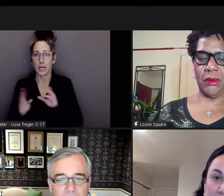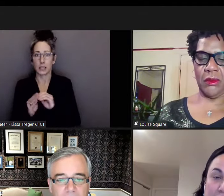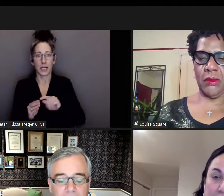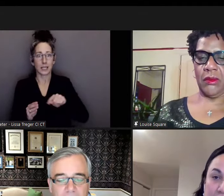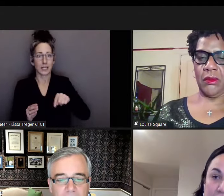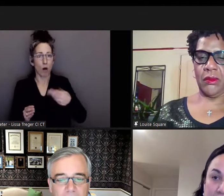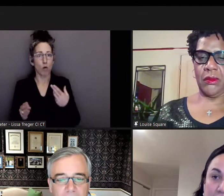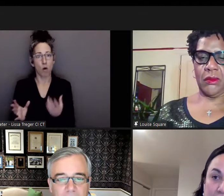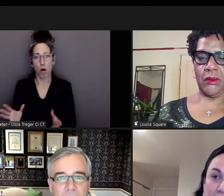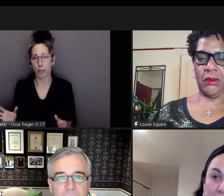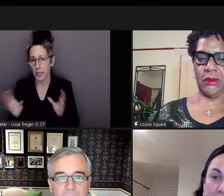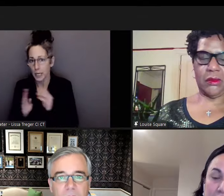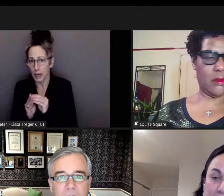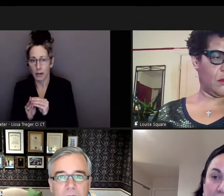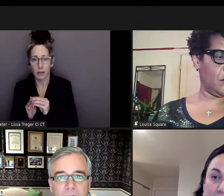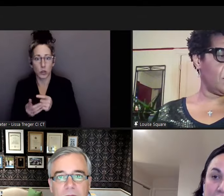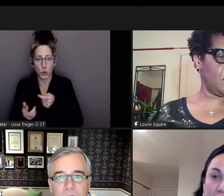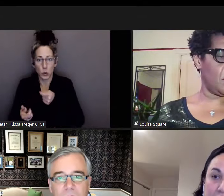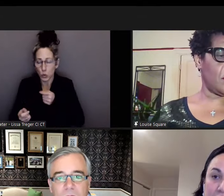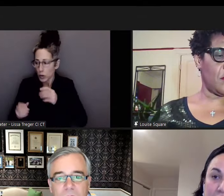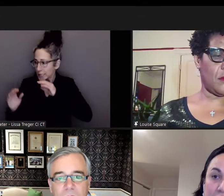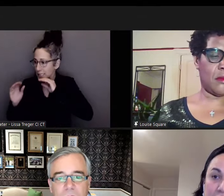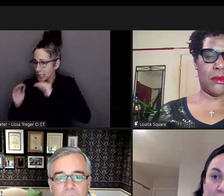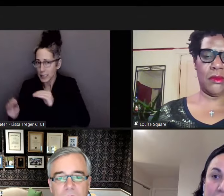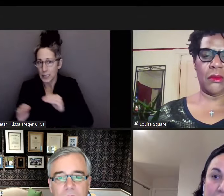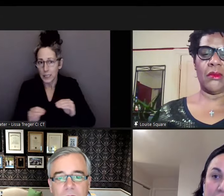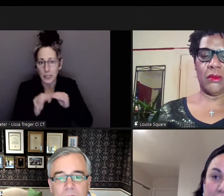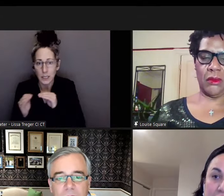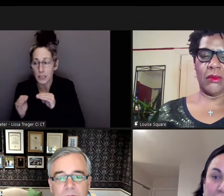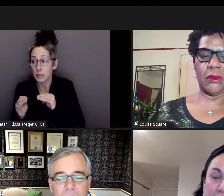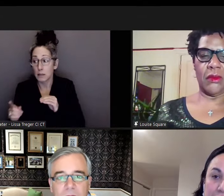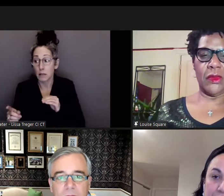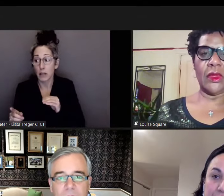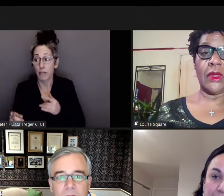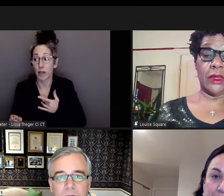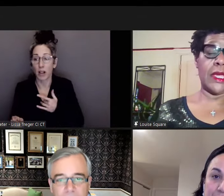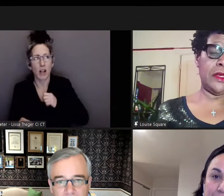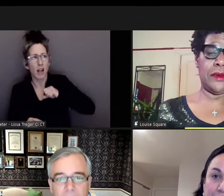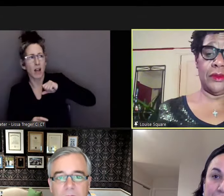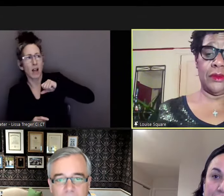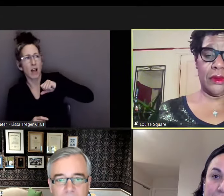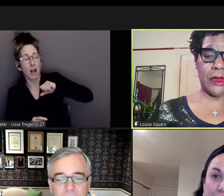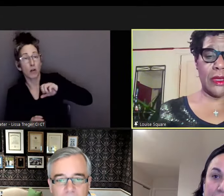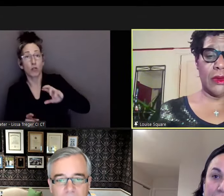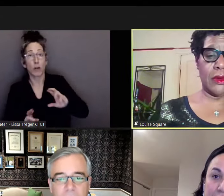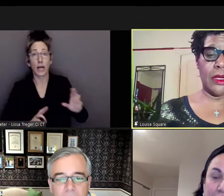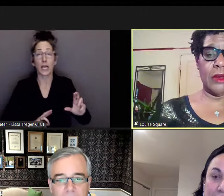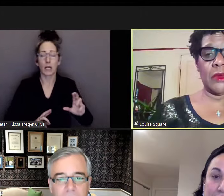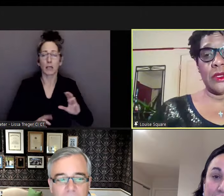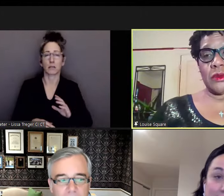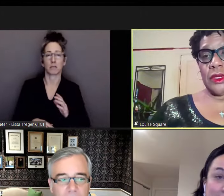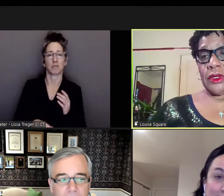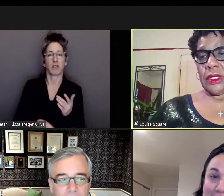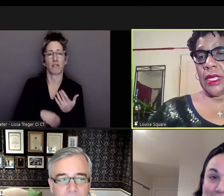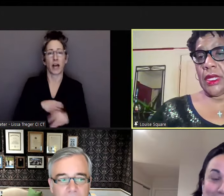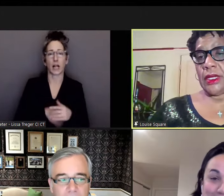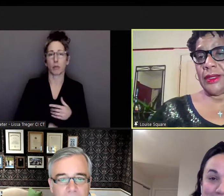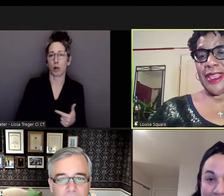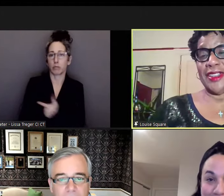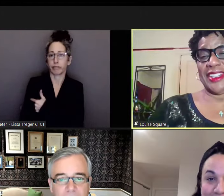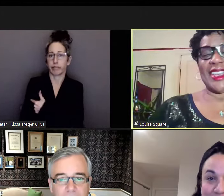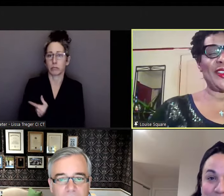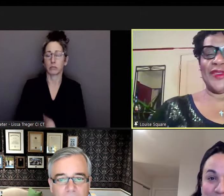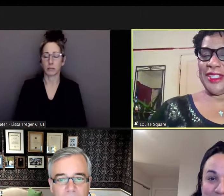And when people finally decide to get that vaccine, we need to make it available for them. Thank you. Thank you. Did anyone else want to address